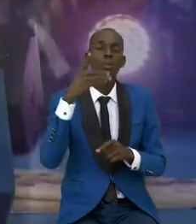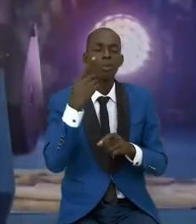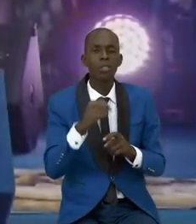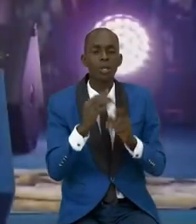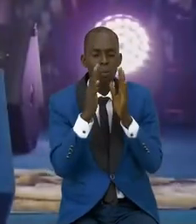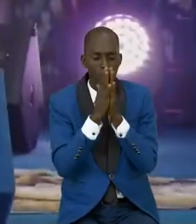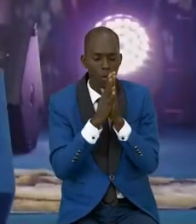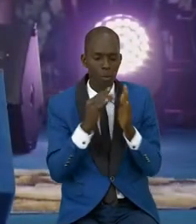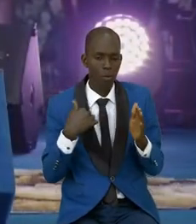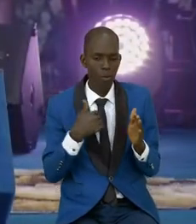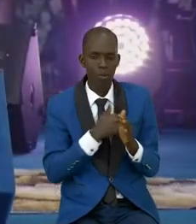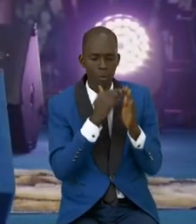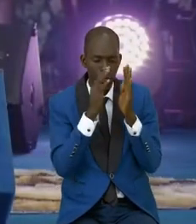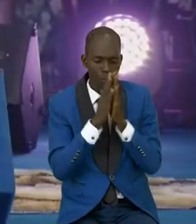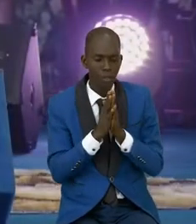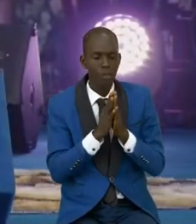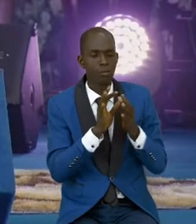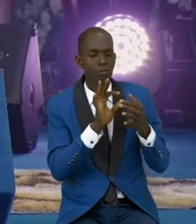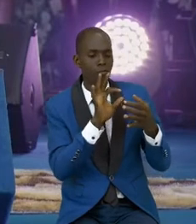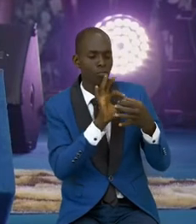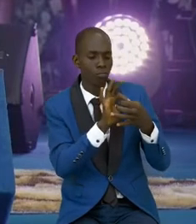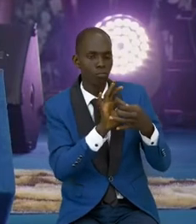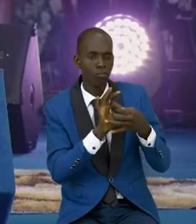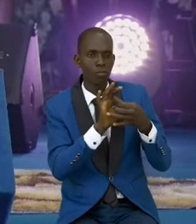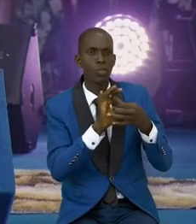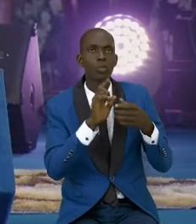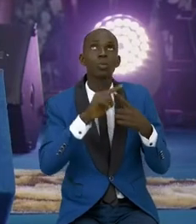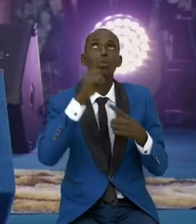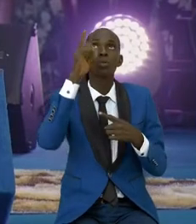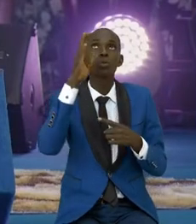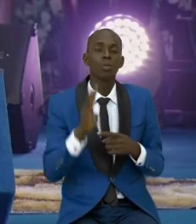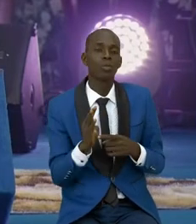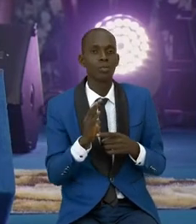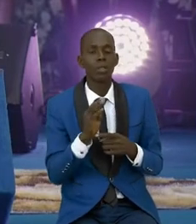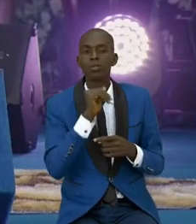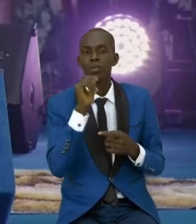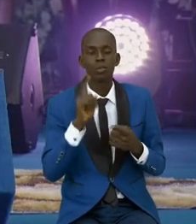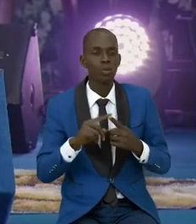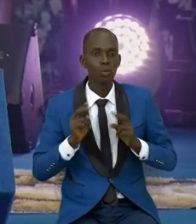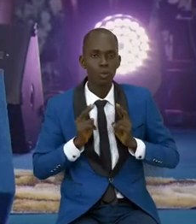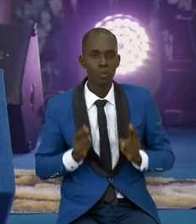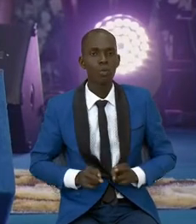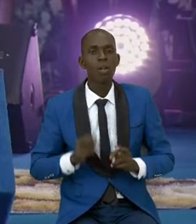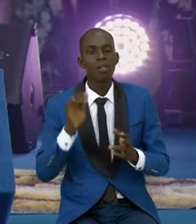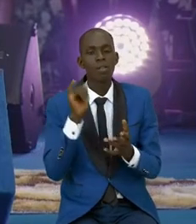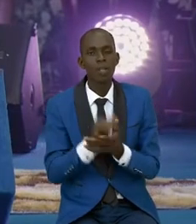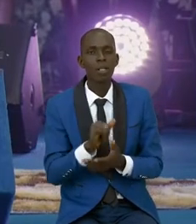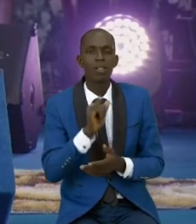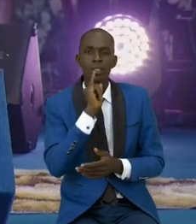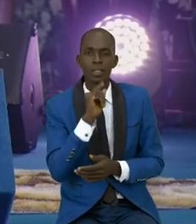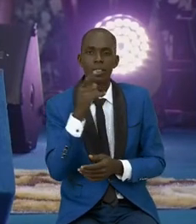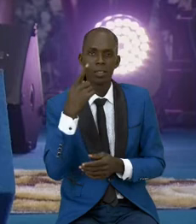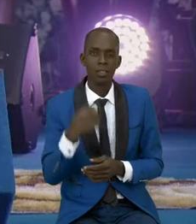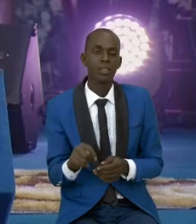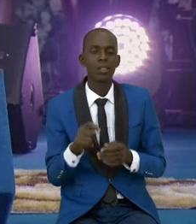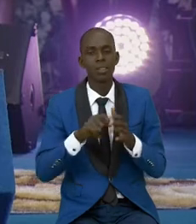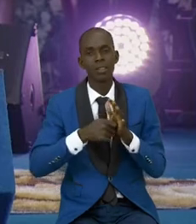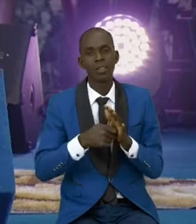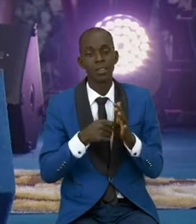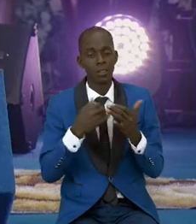pray in love to God and love to humanity. That is the key. This